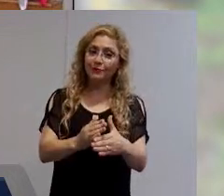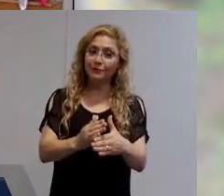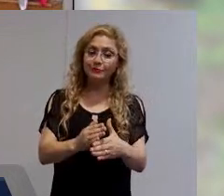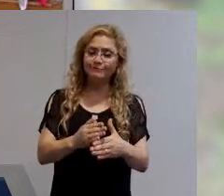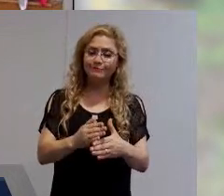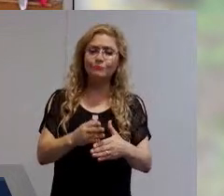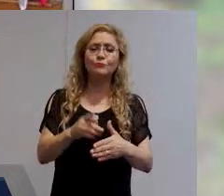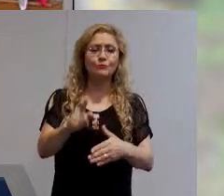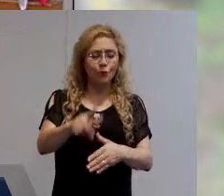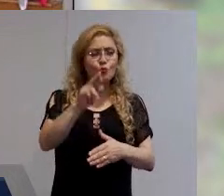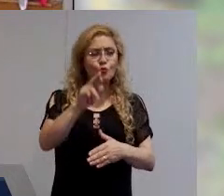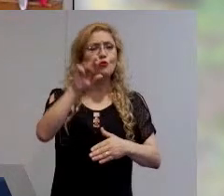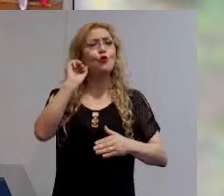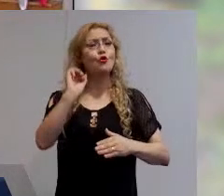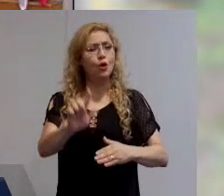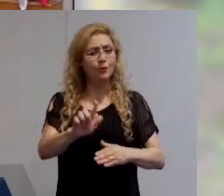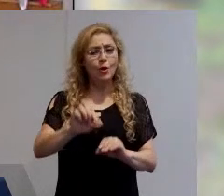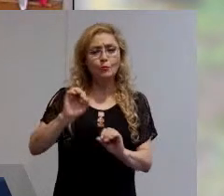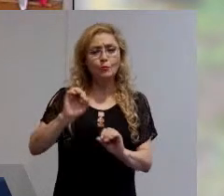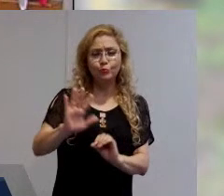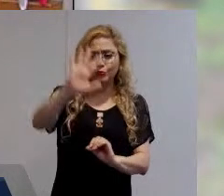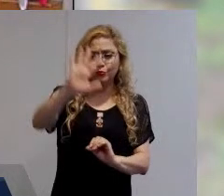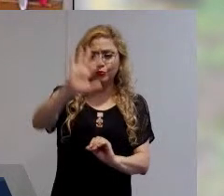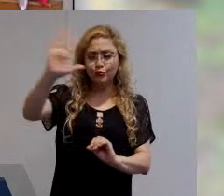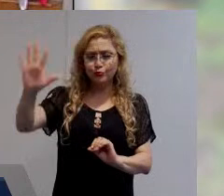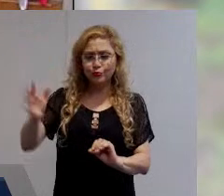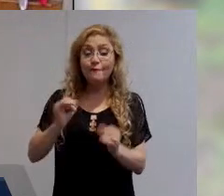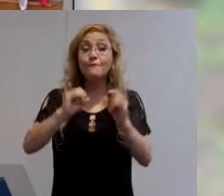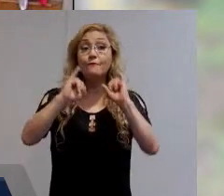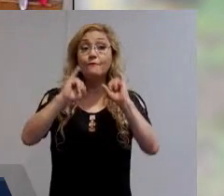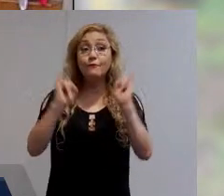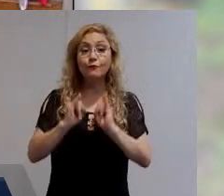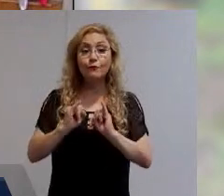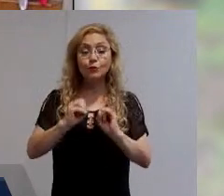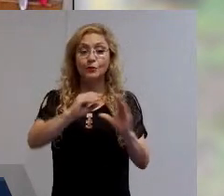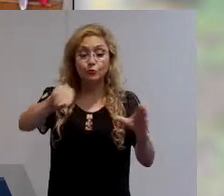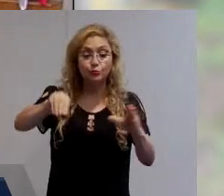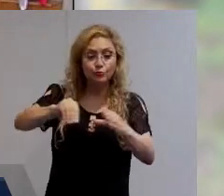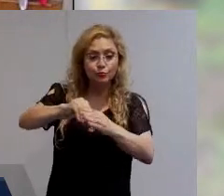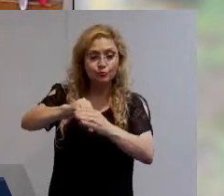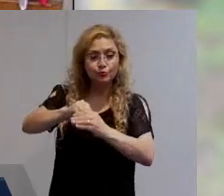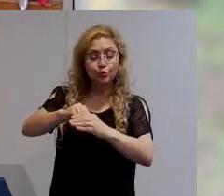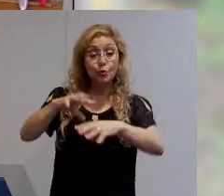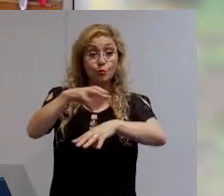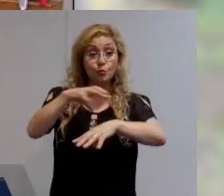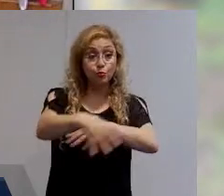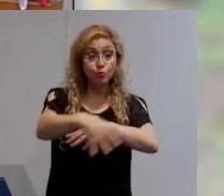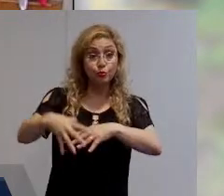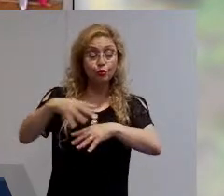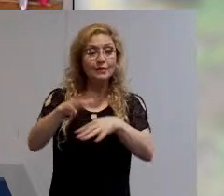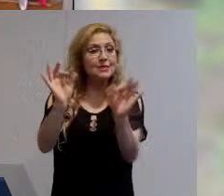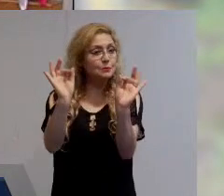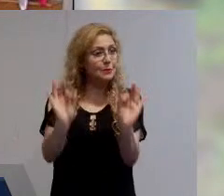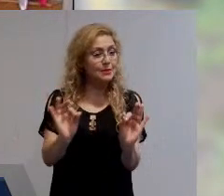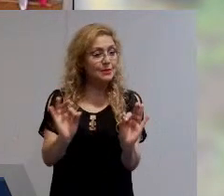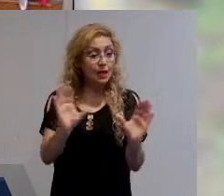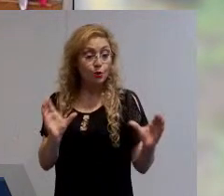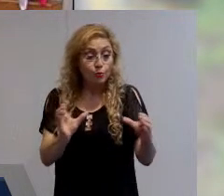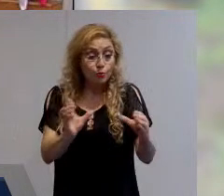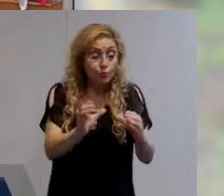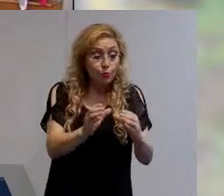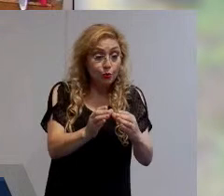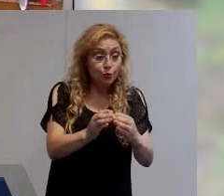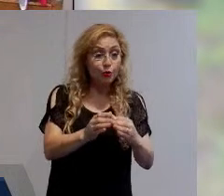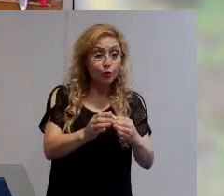development. We would like to underscore the key role played by regional integration forums and mechanisms during this